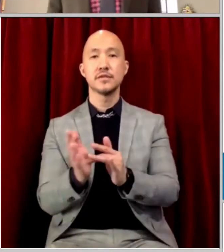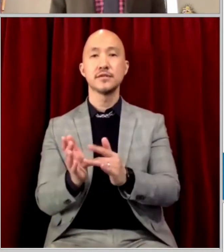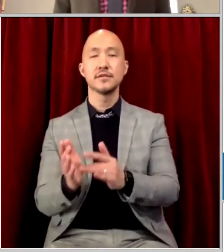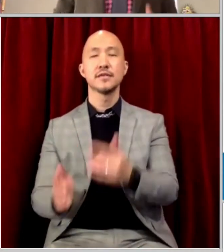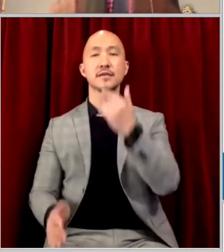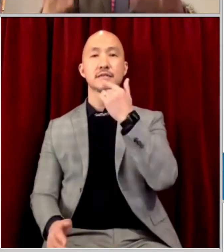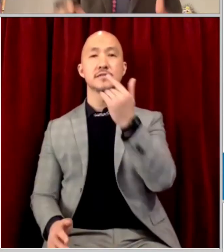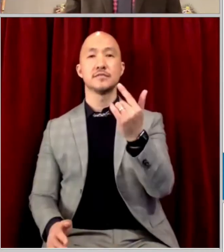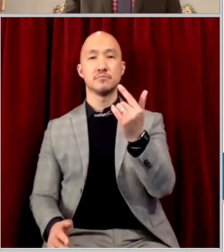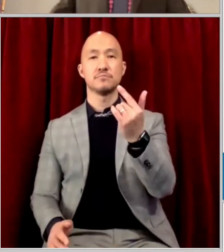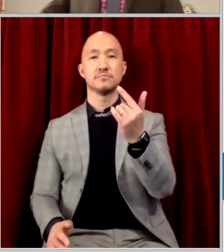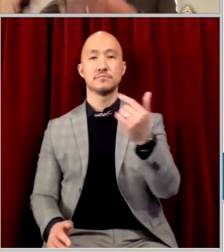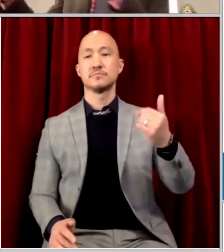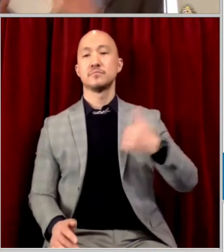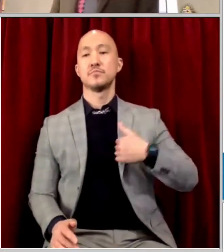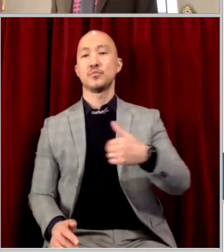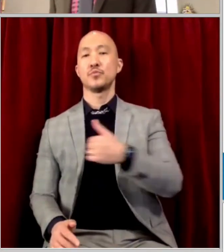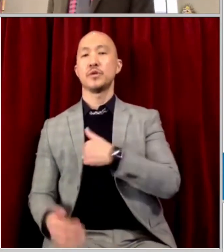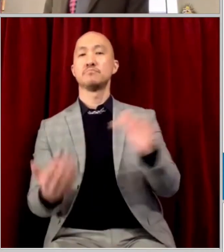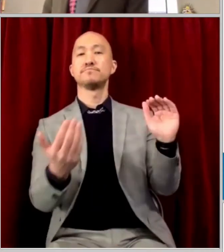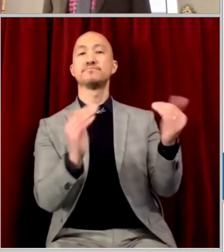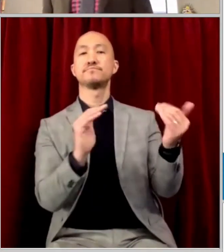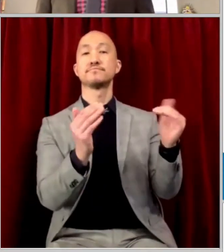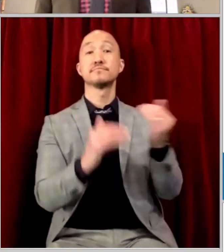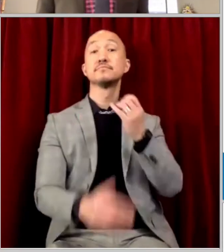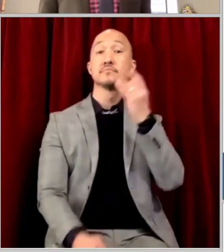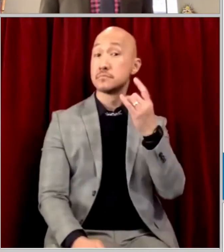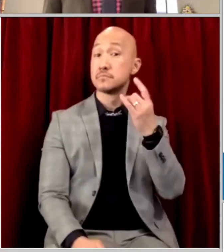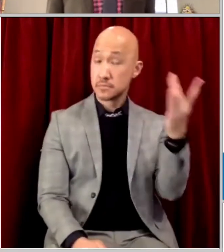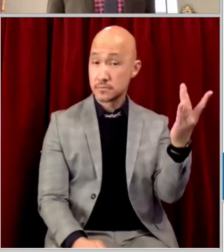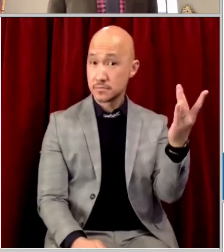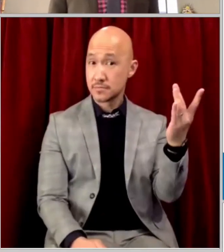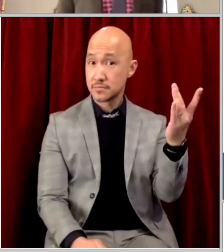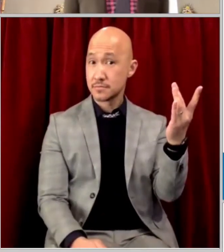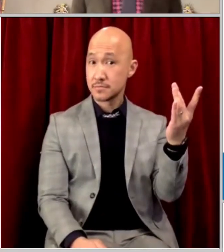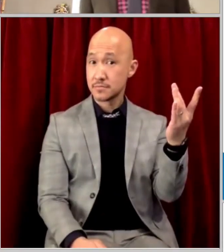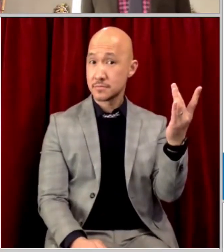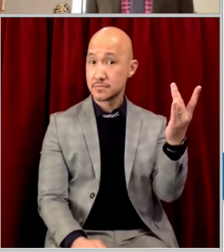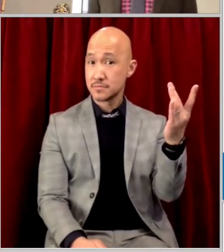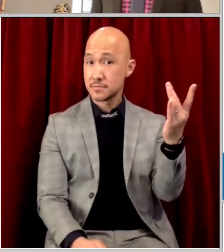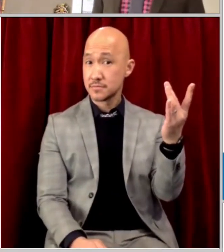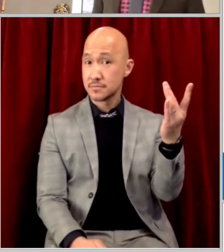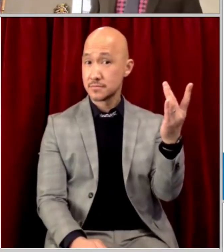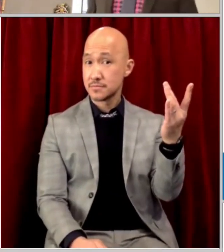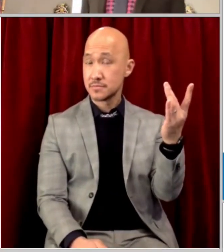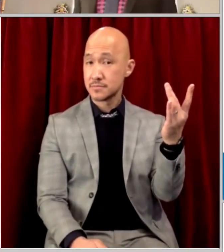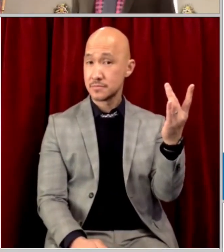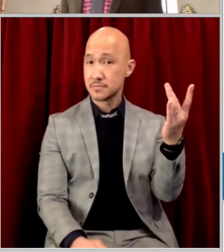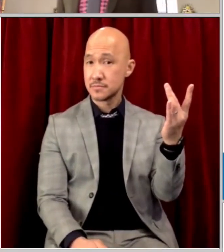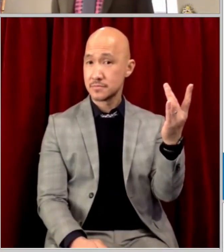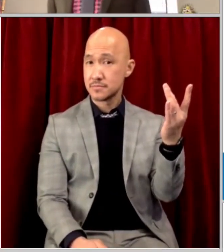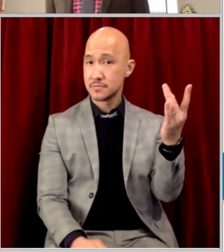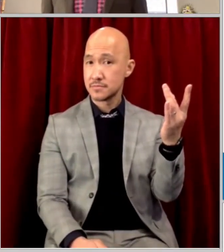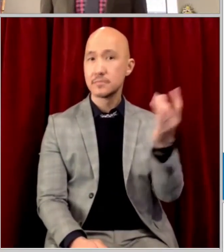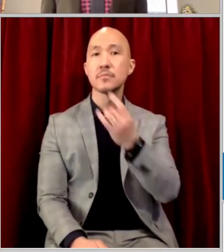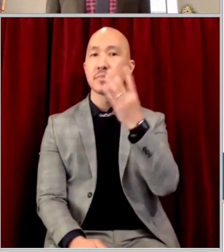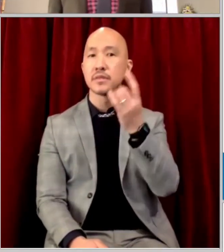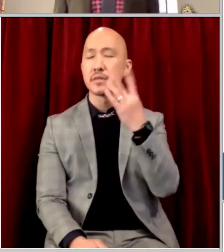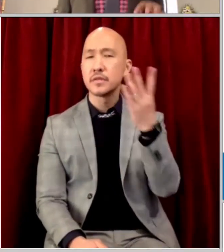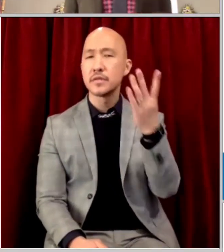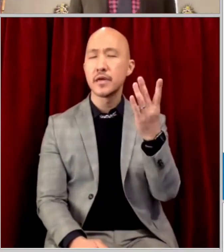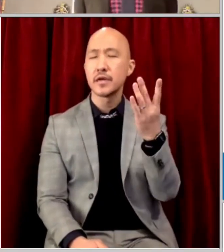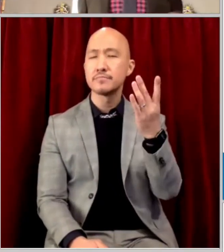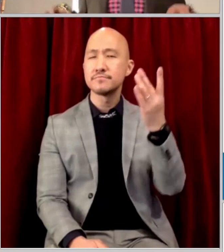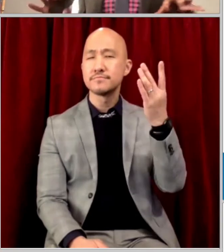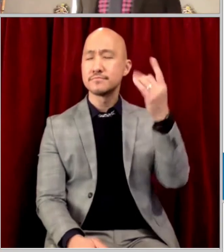world. You are the light of the world. And so one of the things that light does is it dispels darkness.